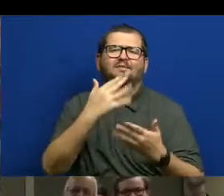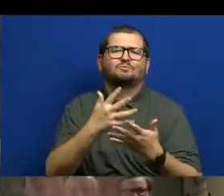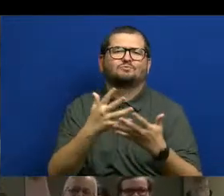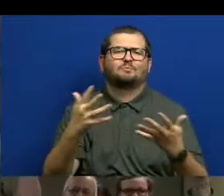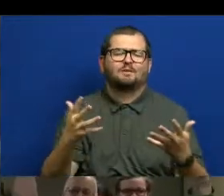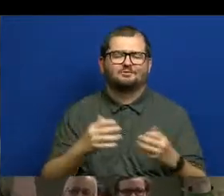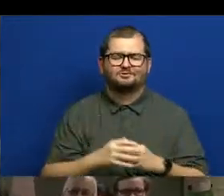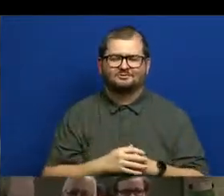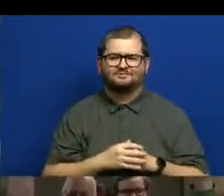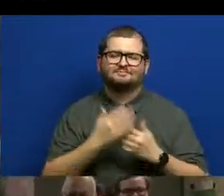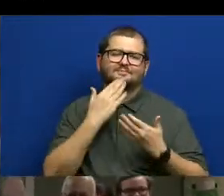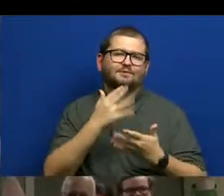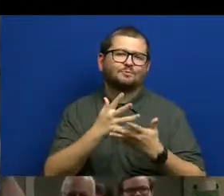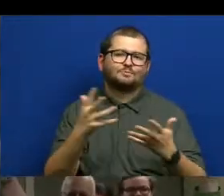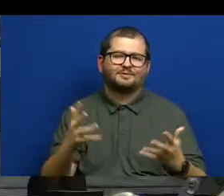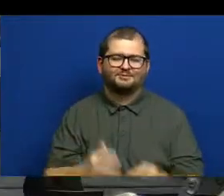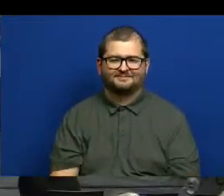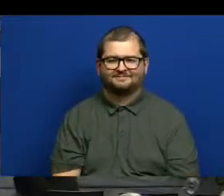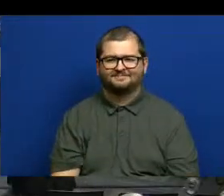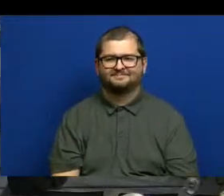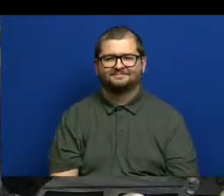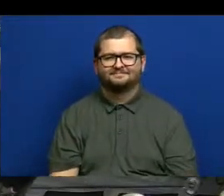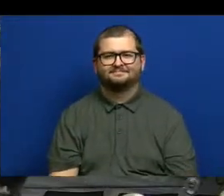much. Thank you so much.